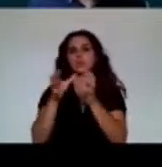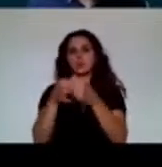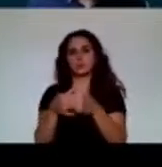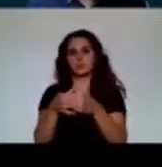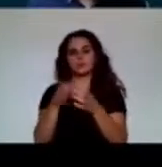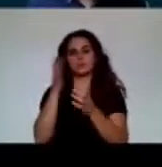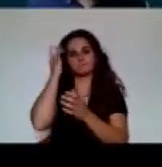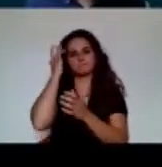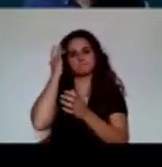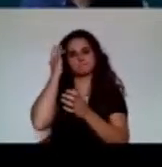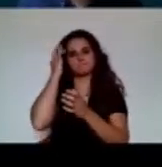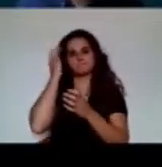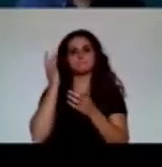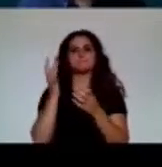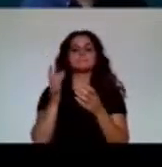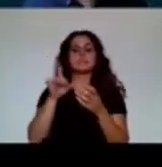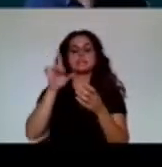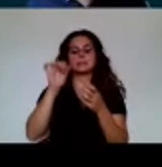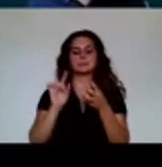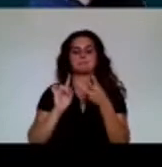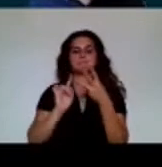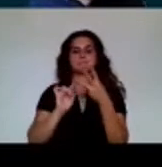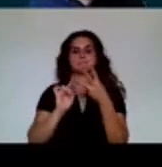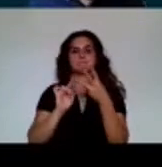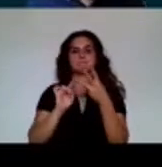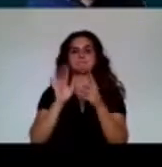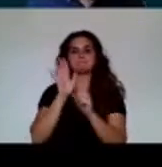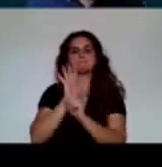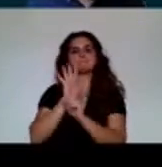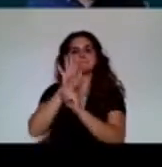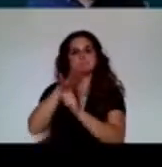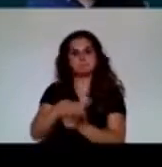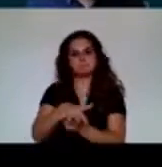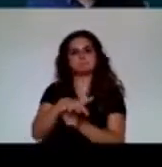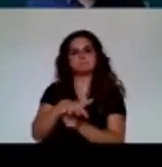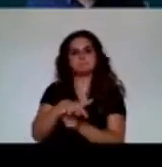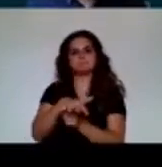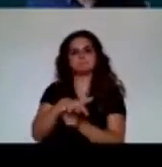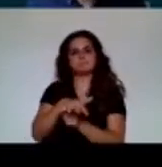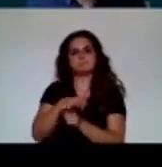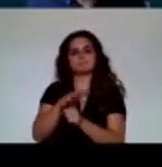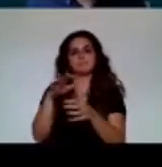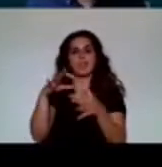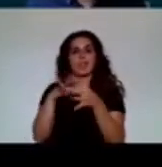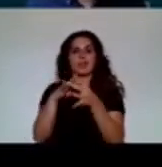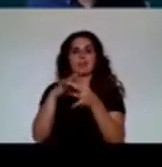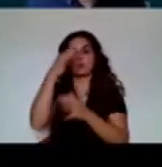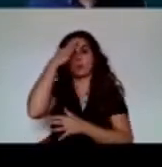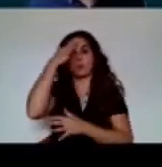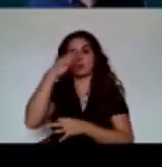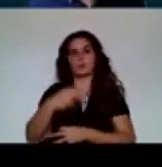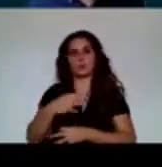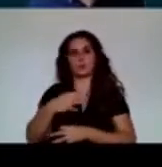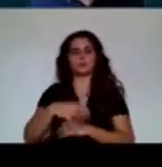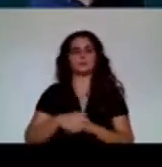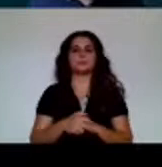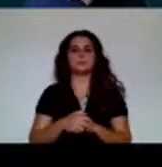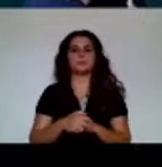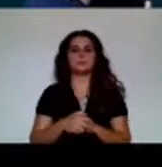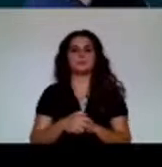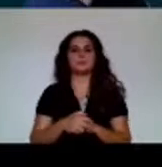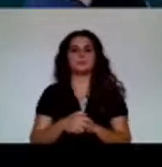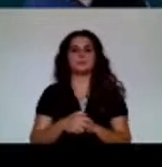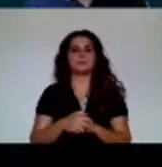cognitive aspect of racism, and then finally the discrimination dimension, so the behavioral part